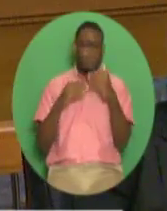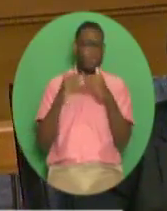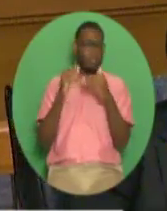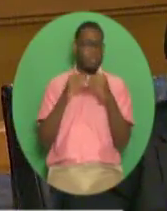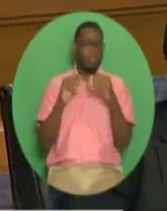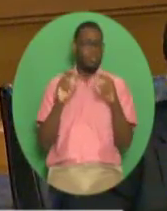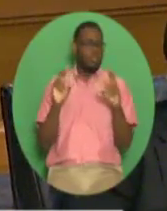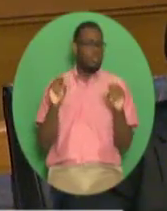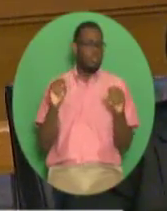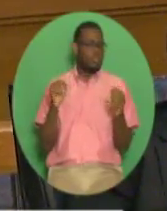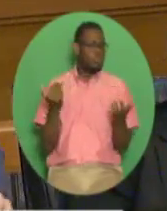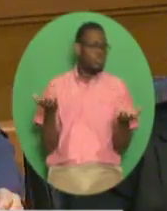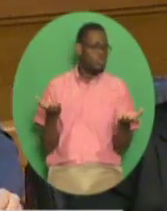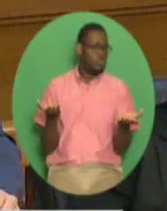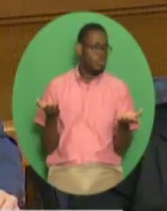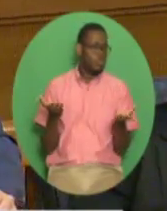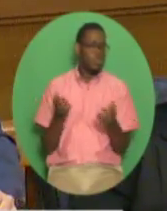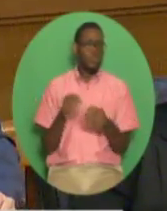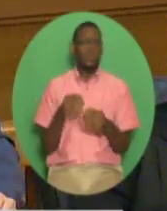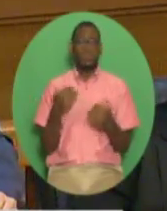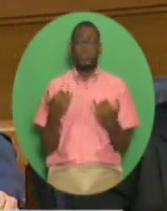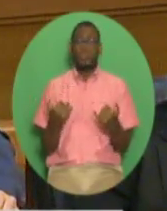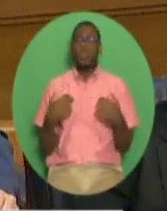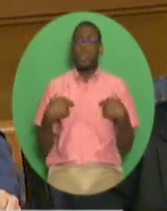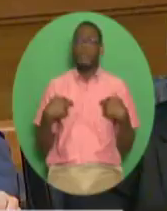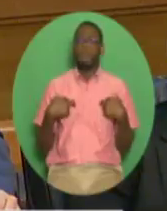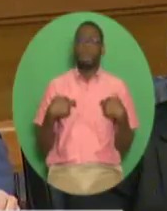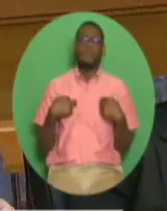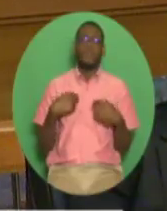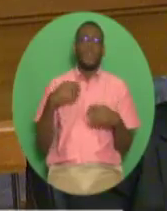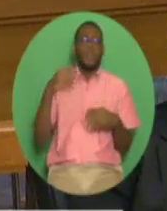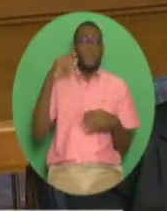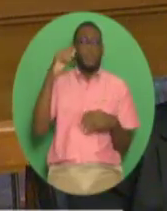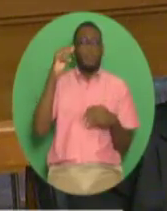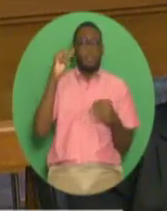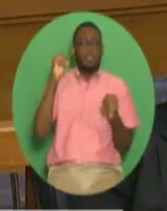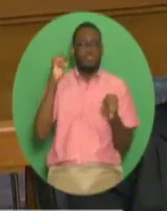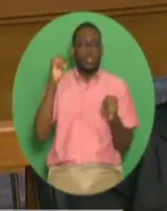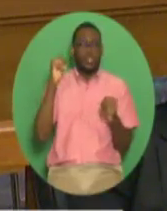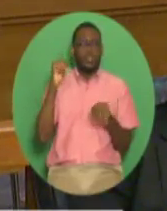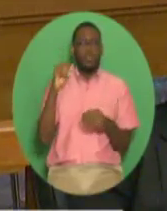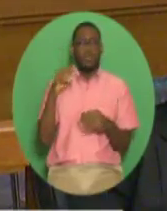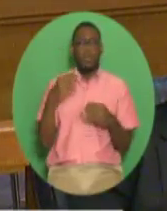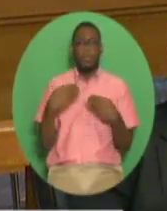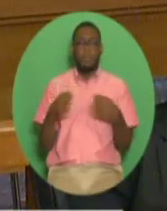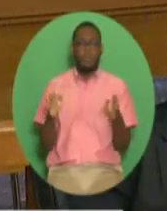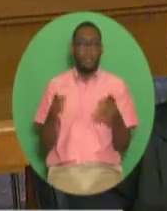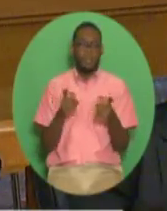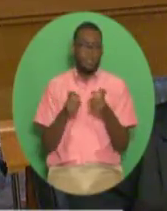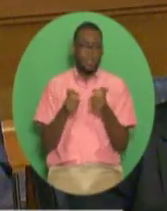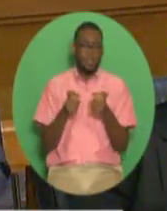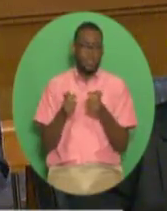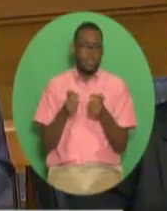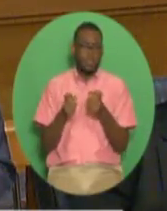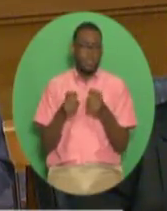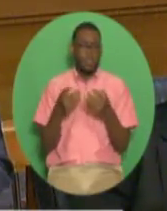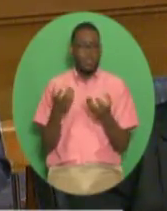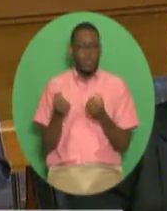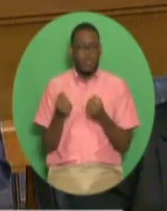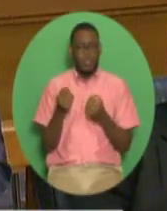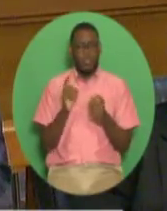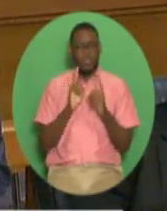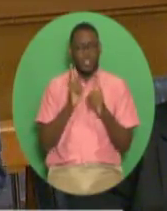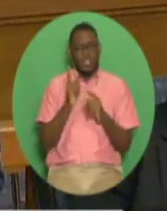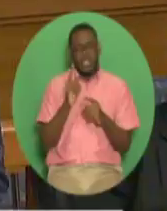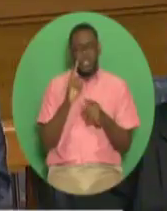Renewal Trust within the Ministry of Public Administration. And, you know, the documents speak